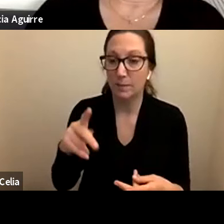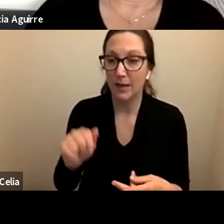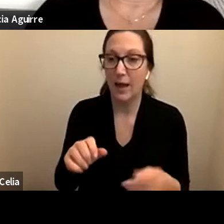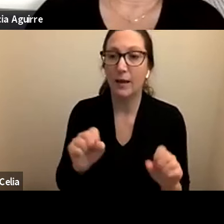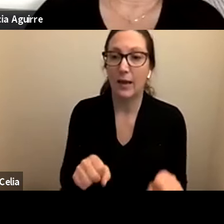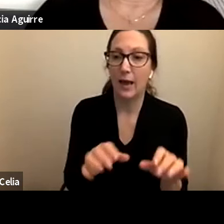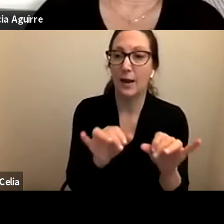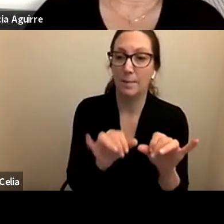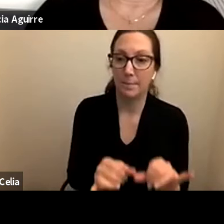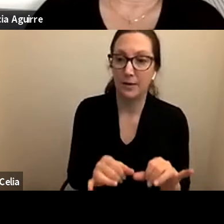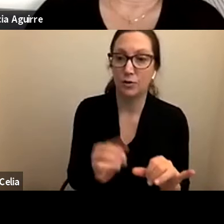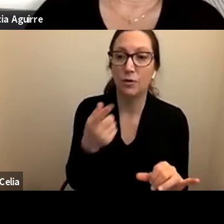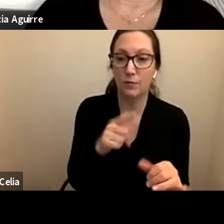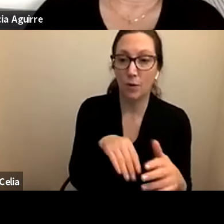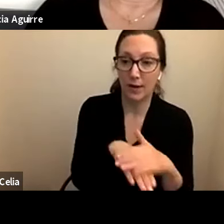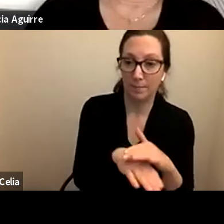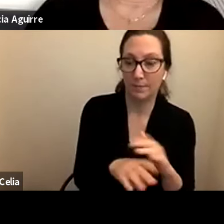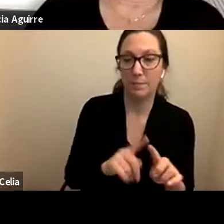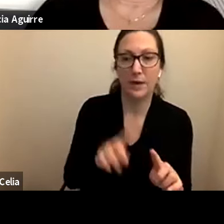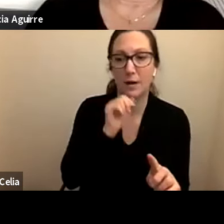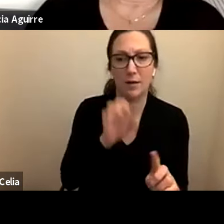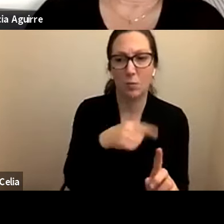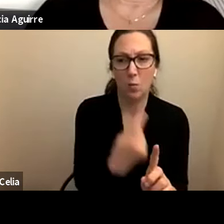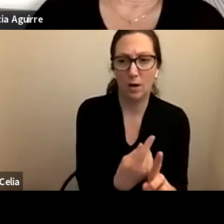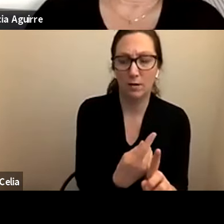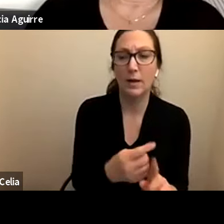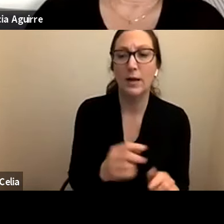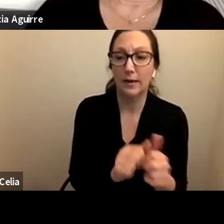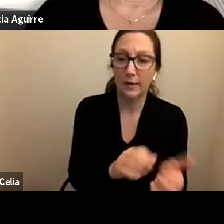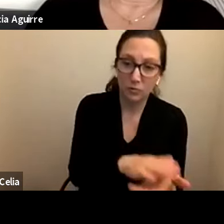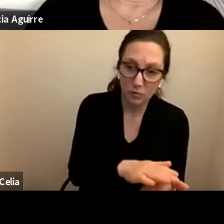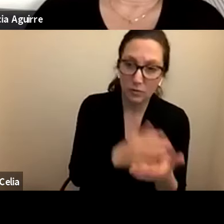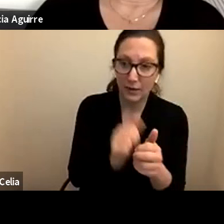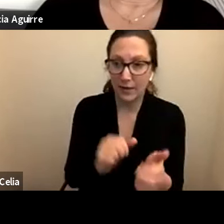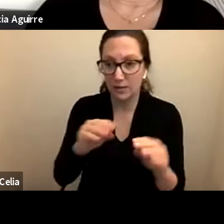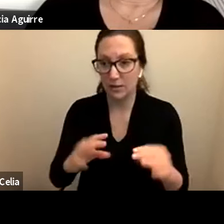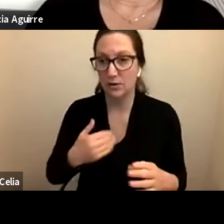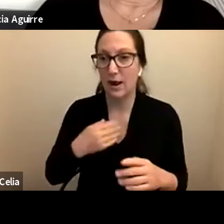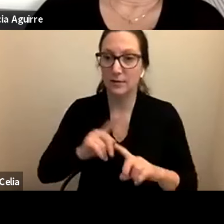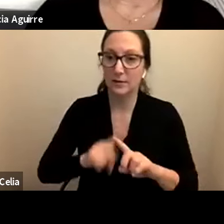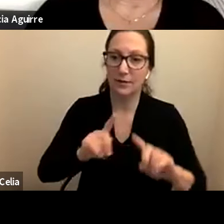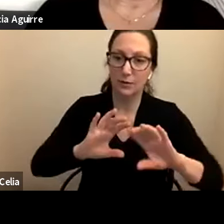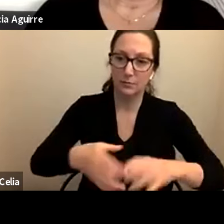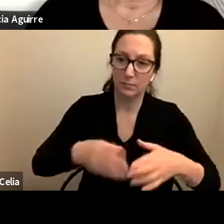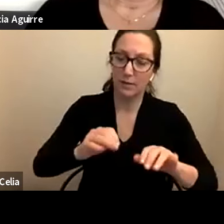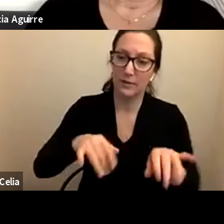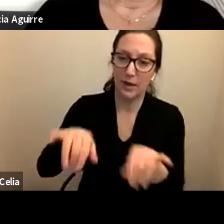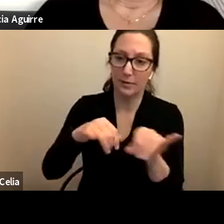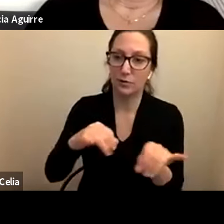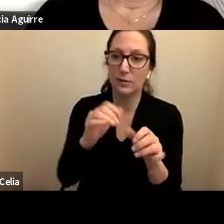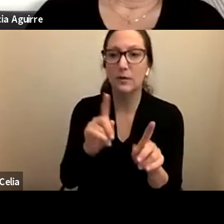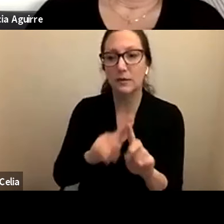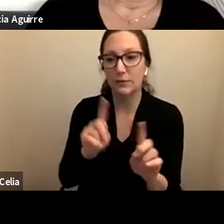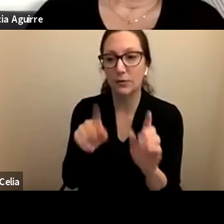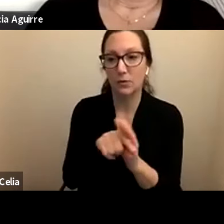for admission, but not the only measure, since each school and each teacher has a different set of standards and a different grading